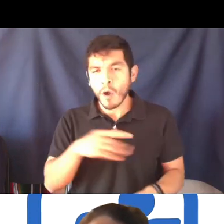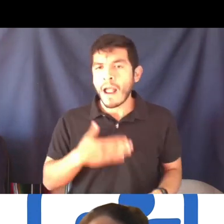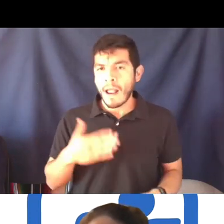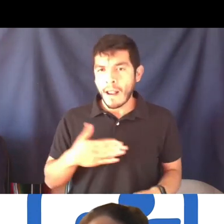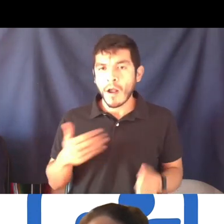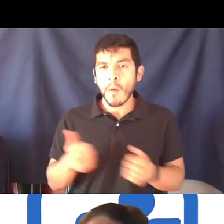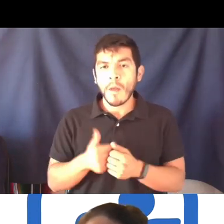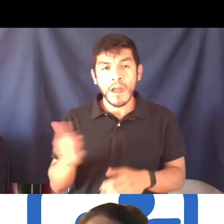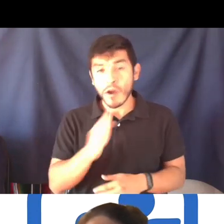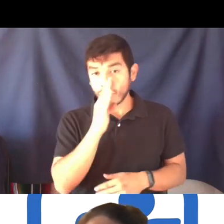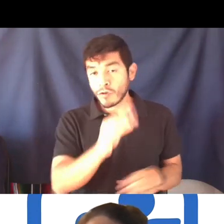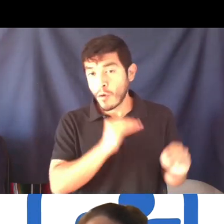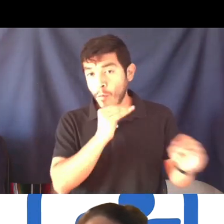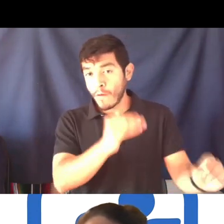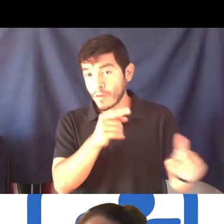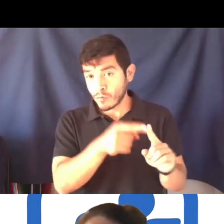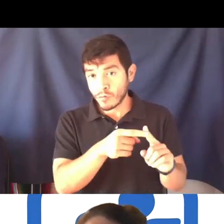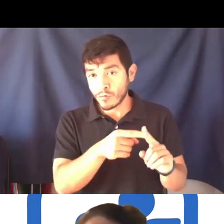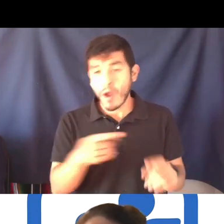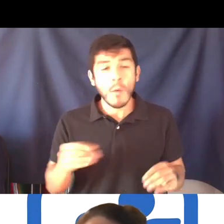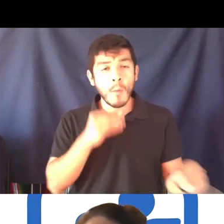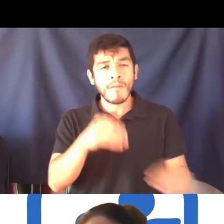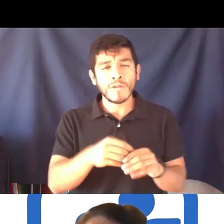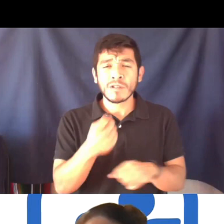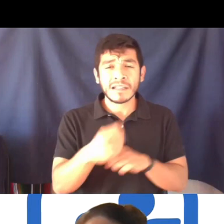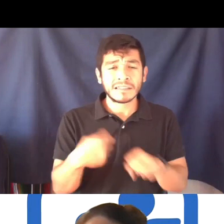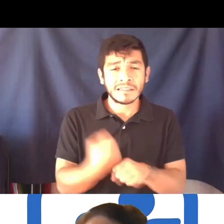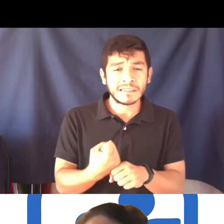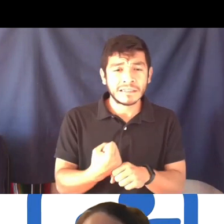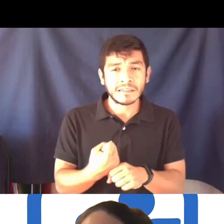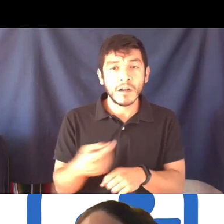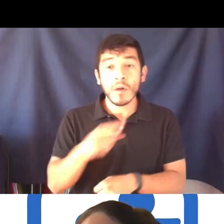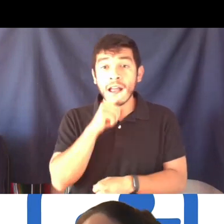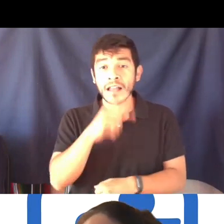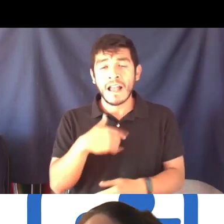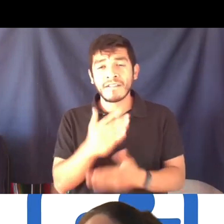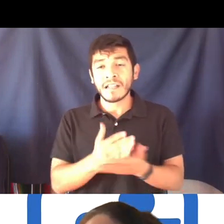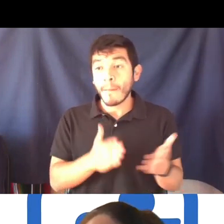the direction we're moving towards. Moving into next year, we actually have some plans in